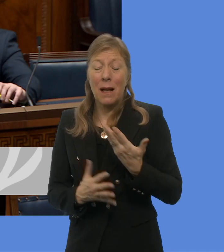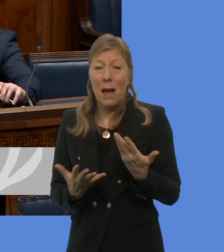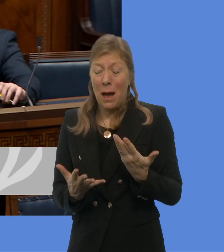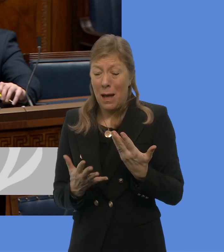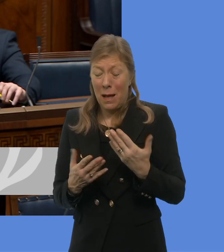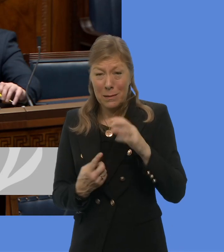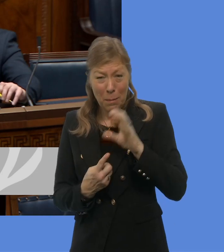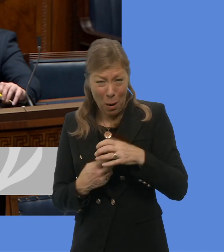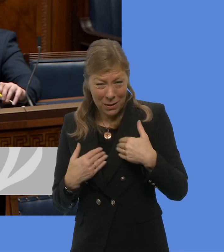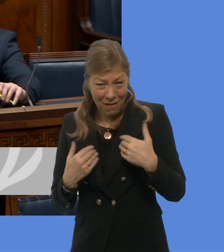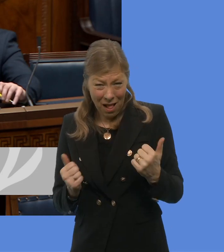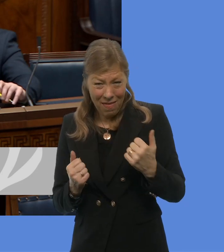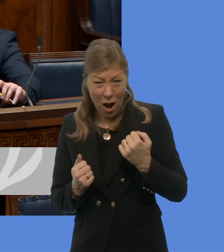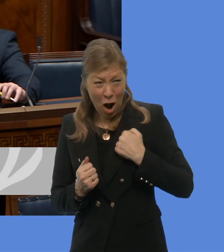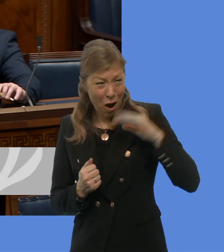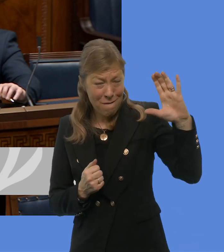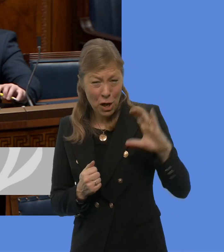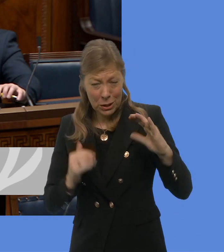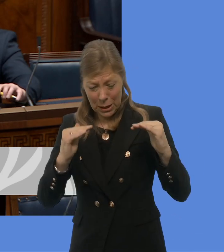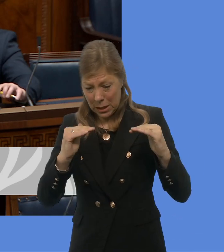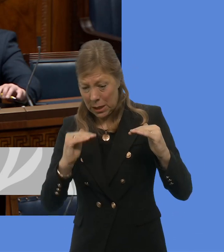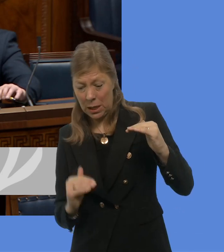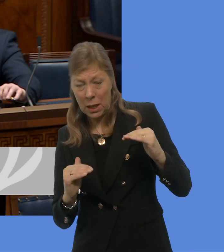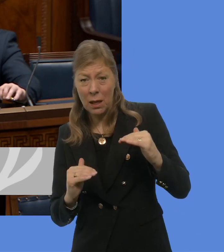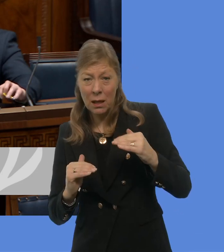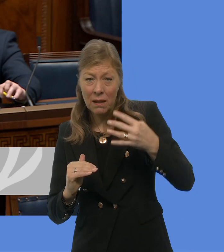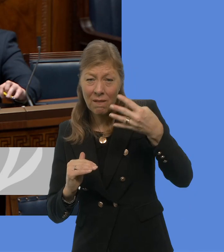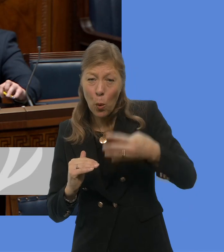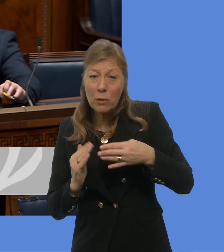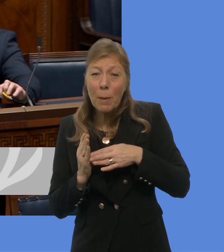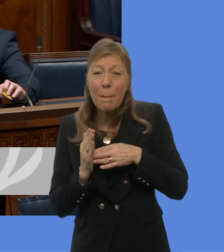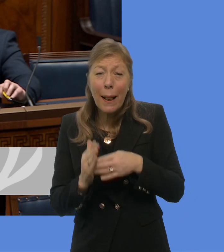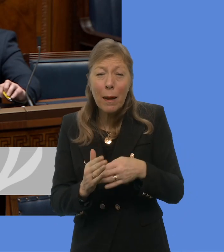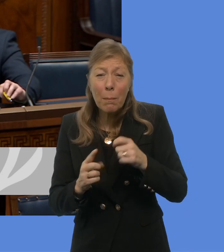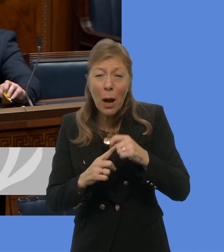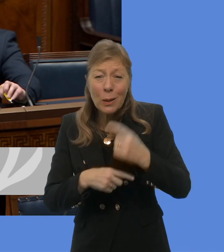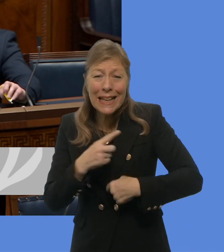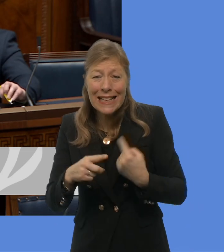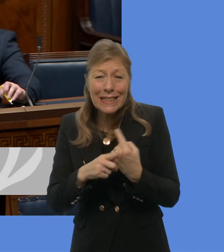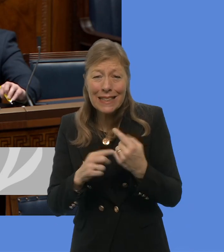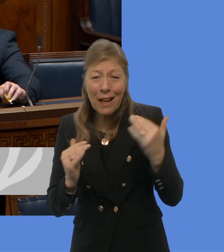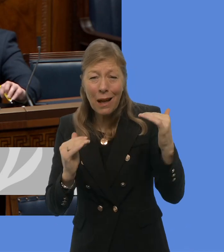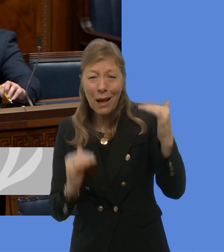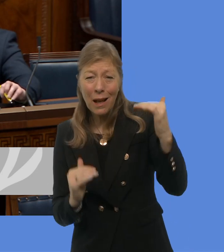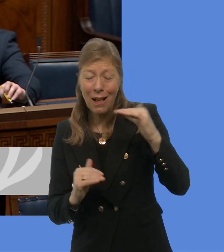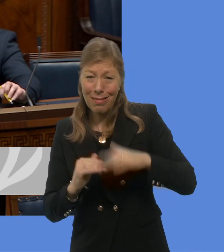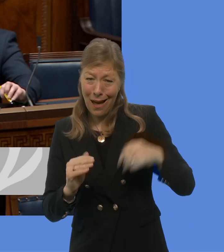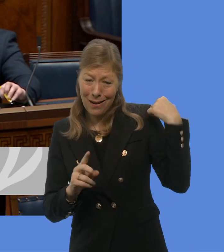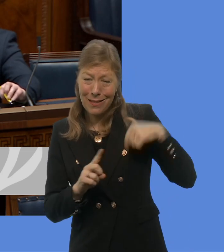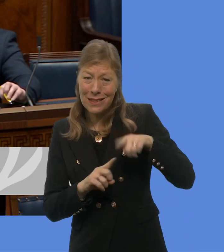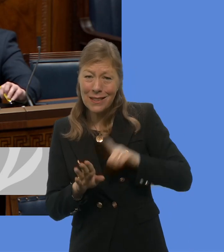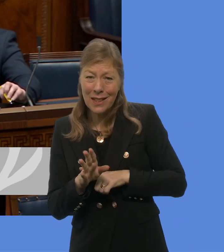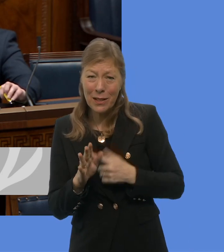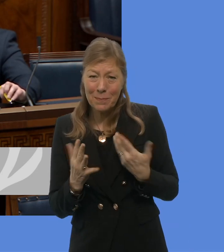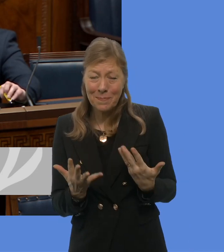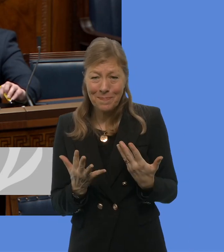a funding gap of around £400 million. In the current year, I would remind the member, I'm still working